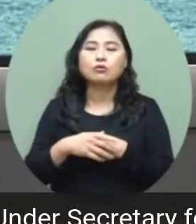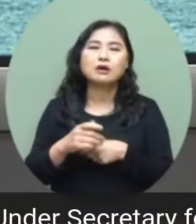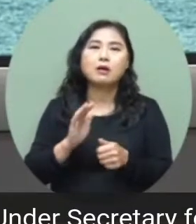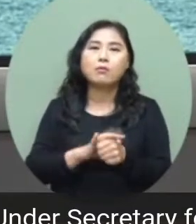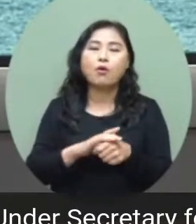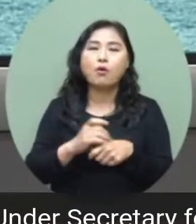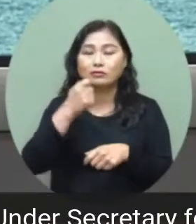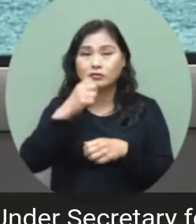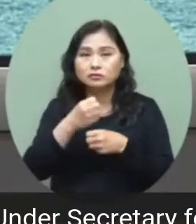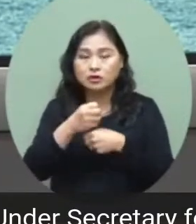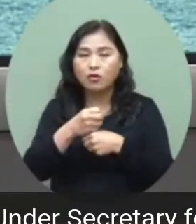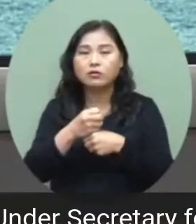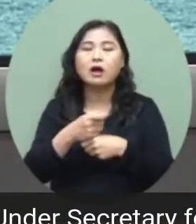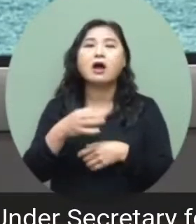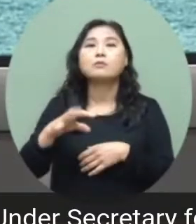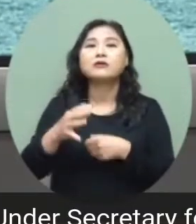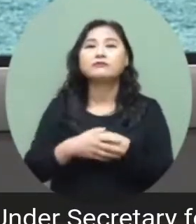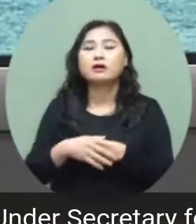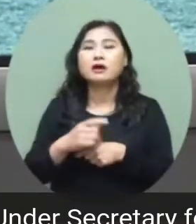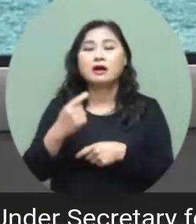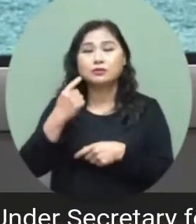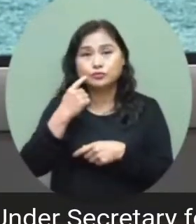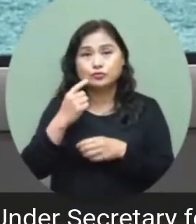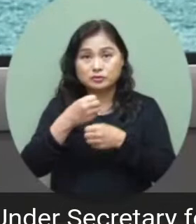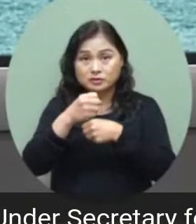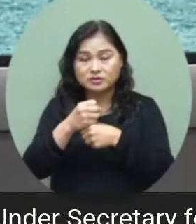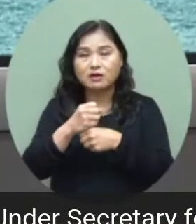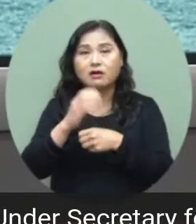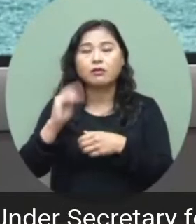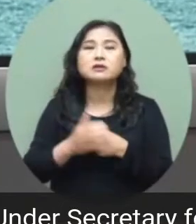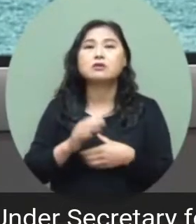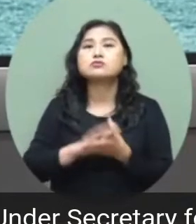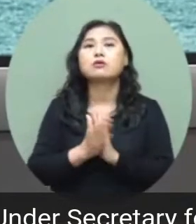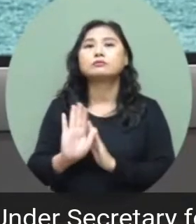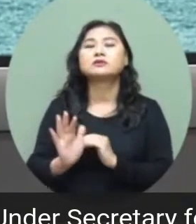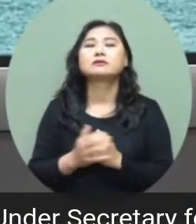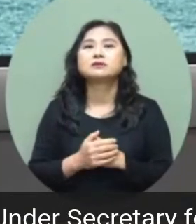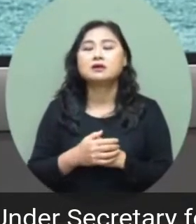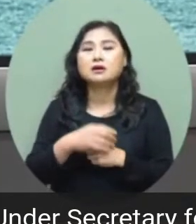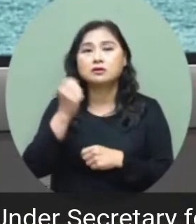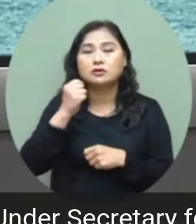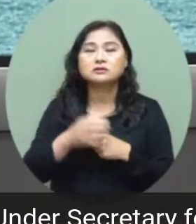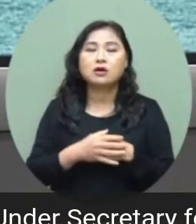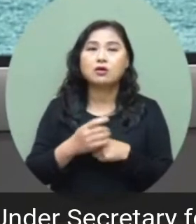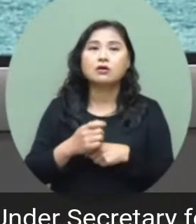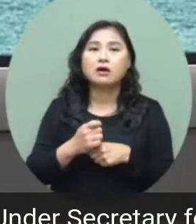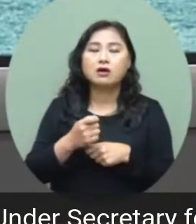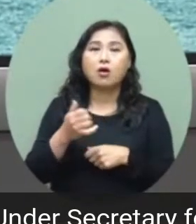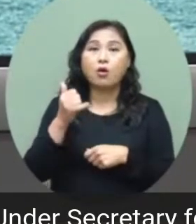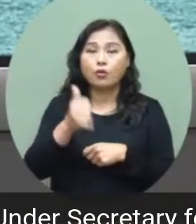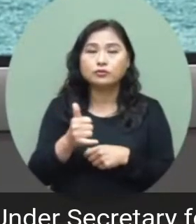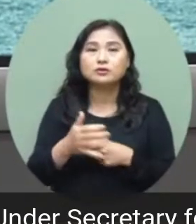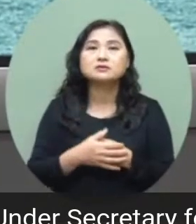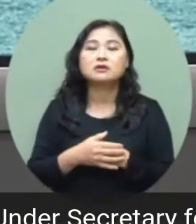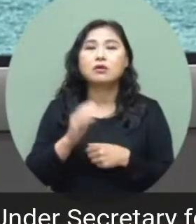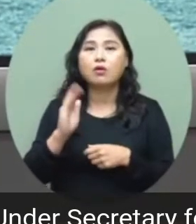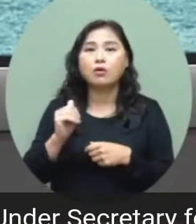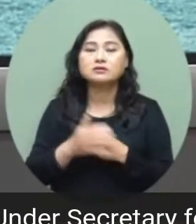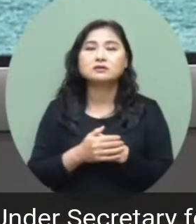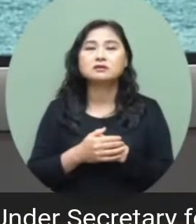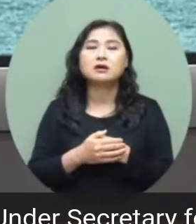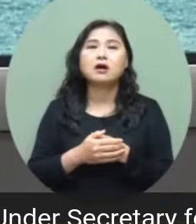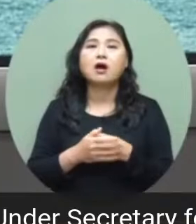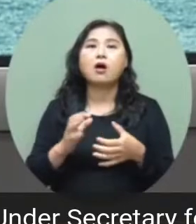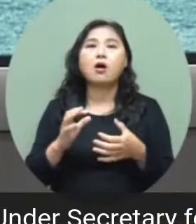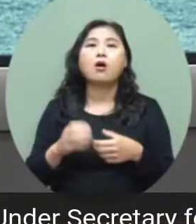as well as mobile sample collection centers. When elderly people reach these stations or mobile